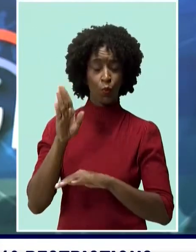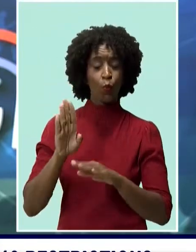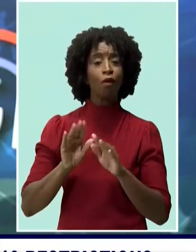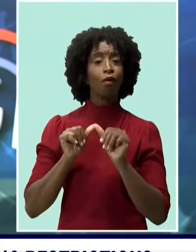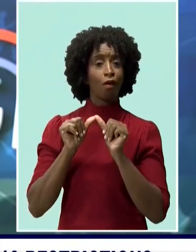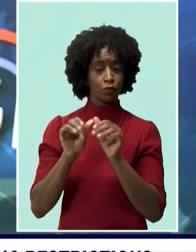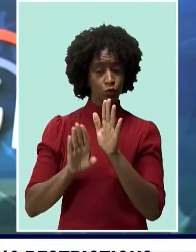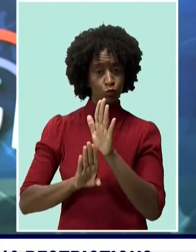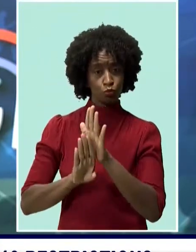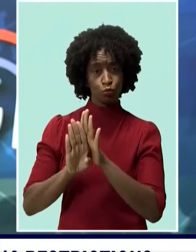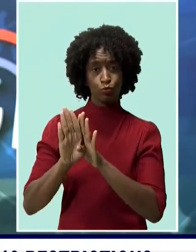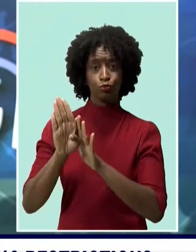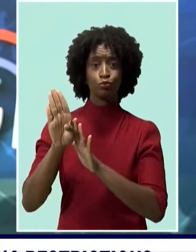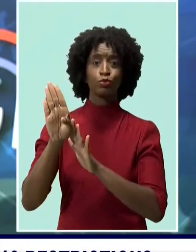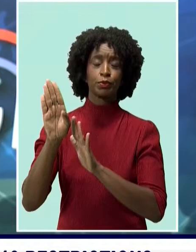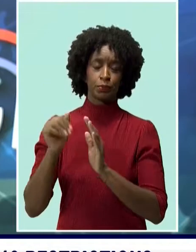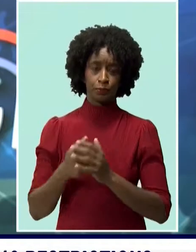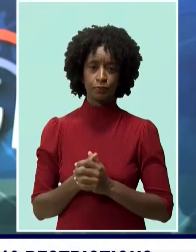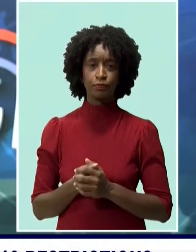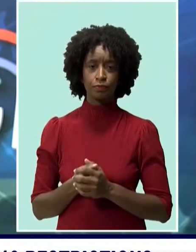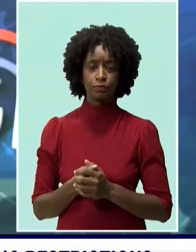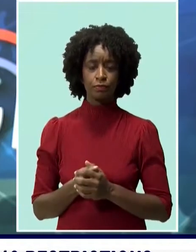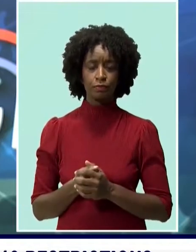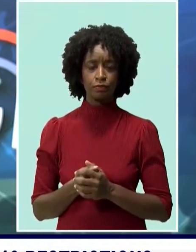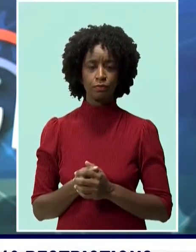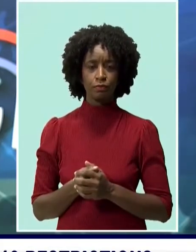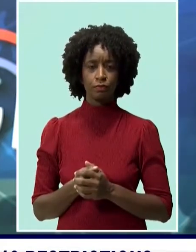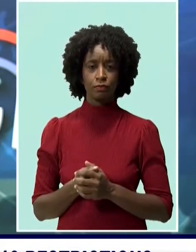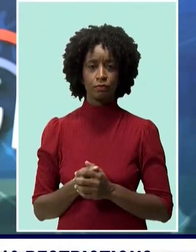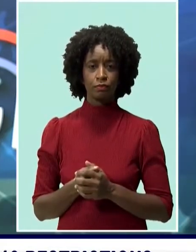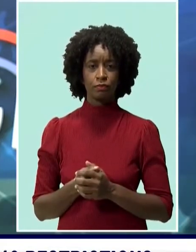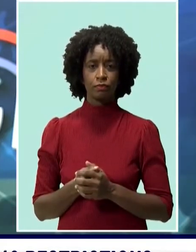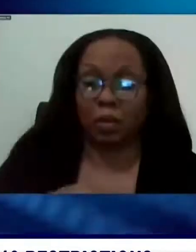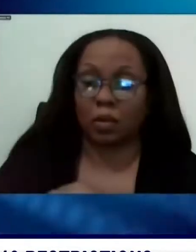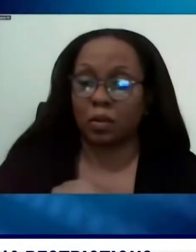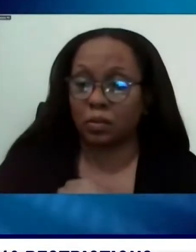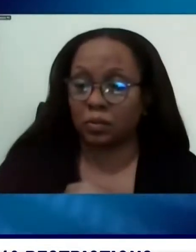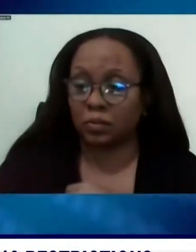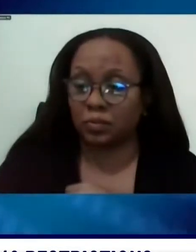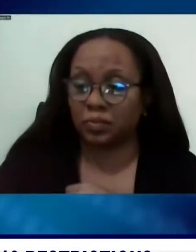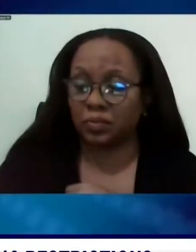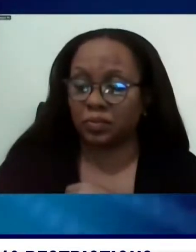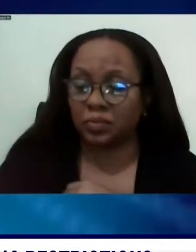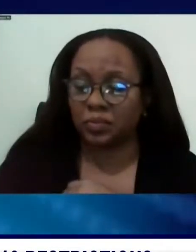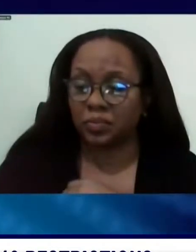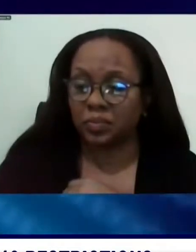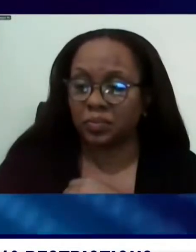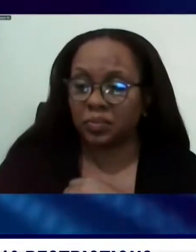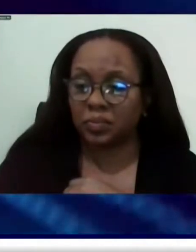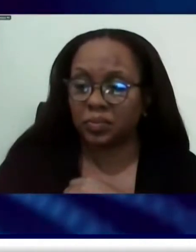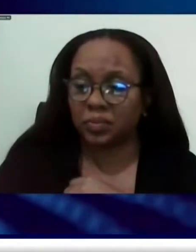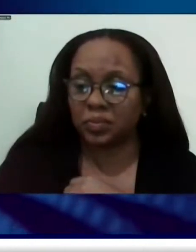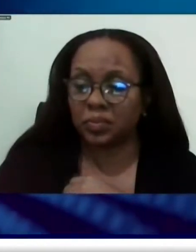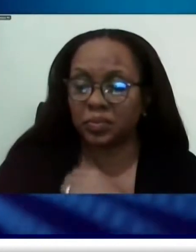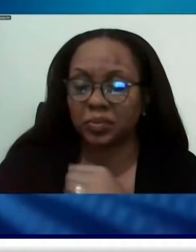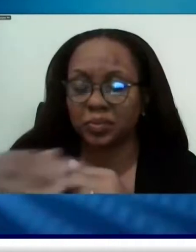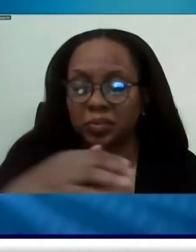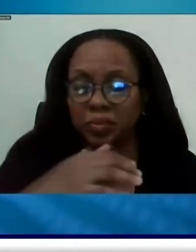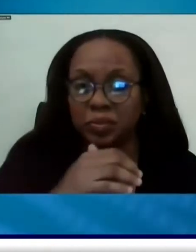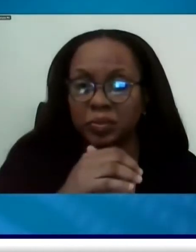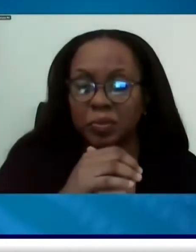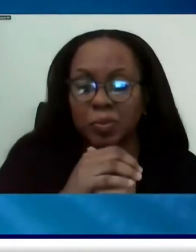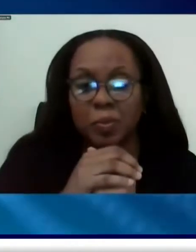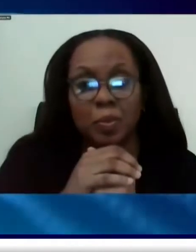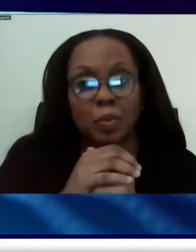University of the West Indies, Dr. Natasha Sobers-Granum. Our graphs initially were an underestimate